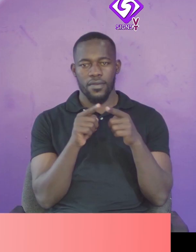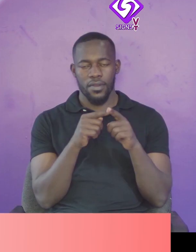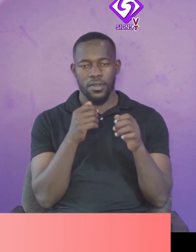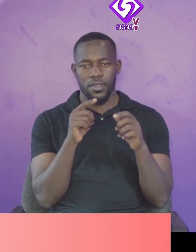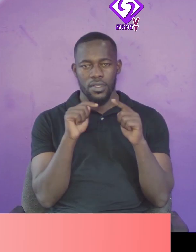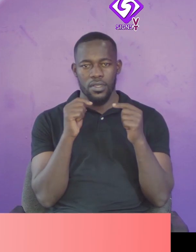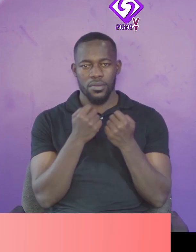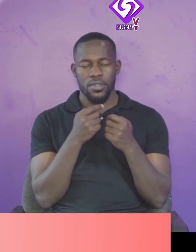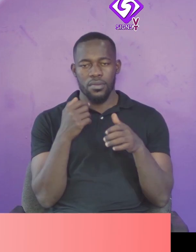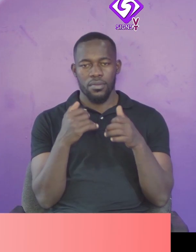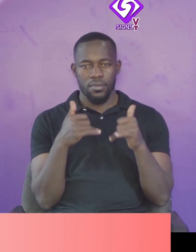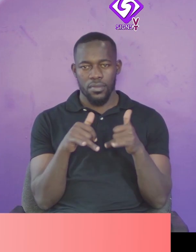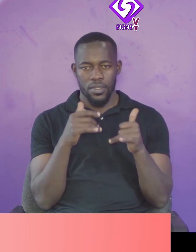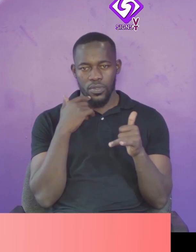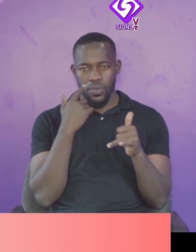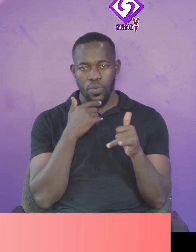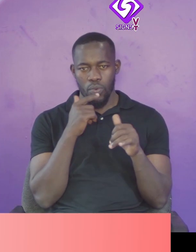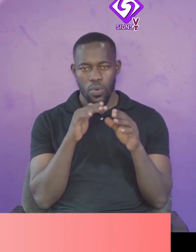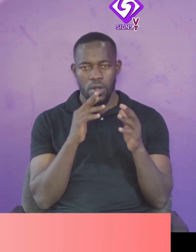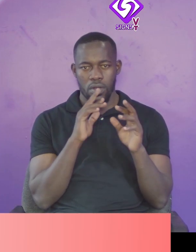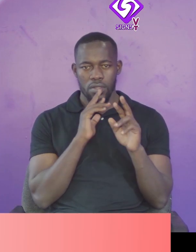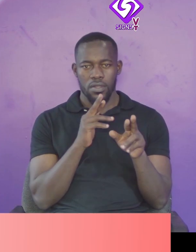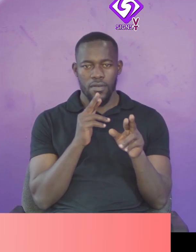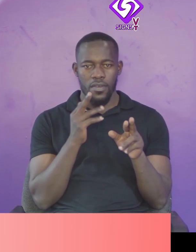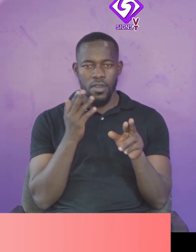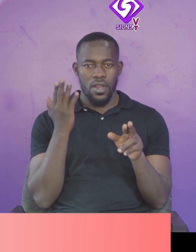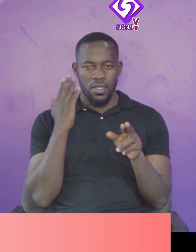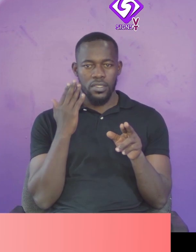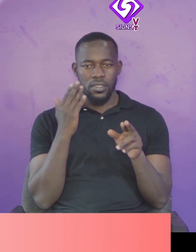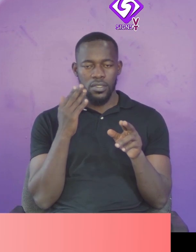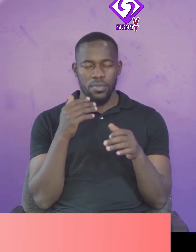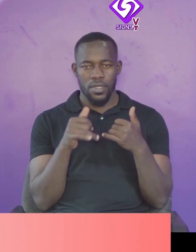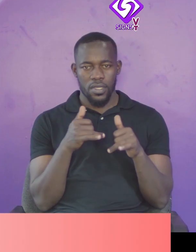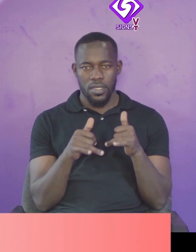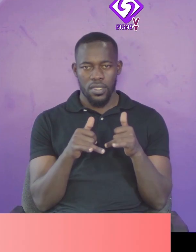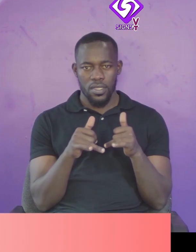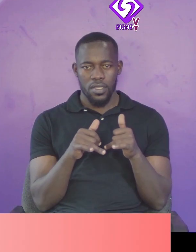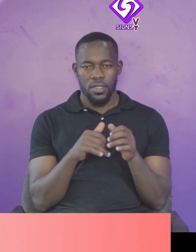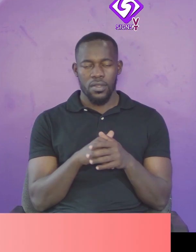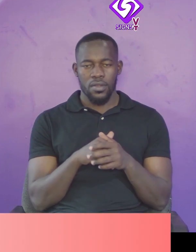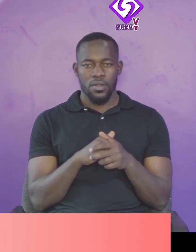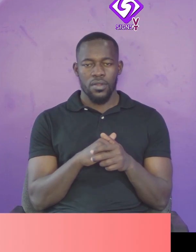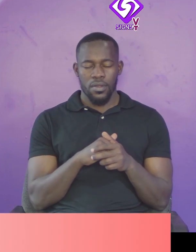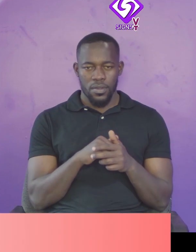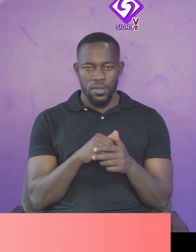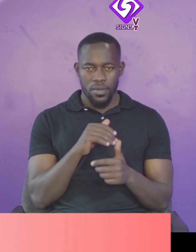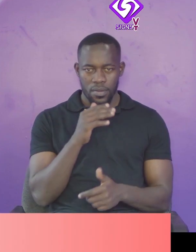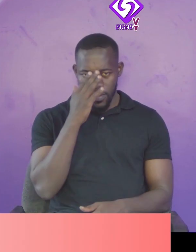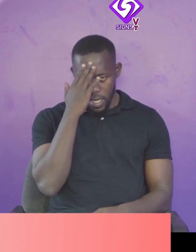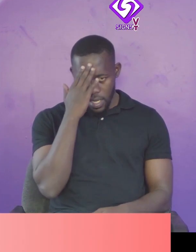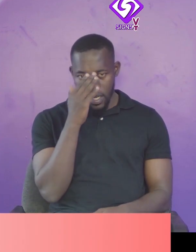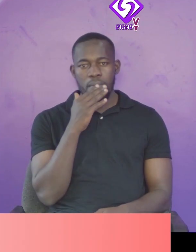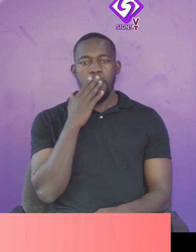or maybe the results for the past matches. I think we had a match on Monday,